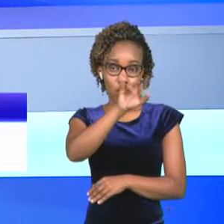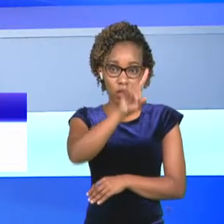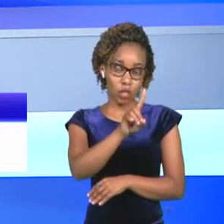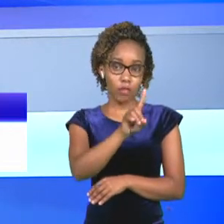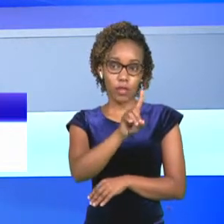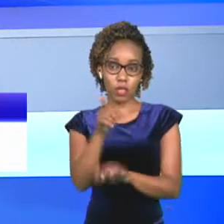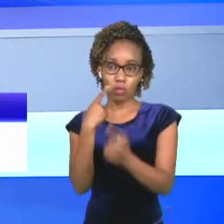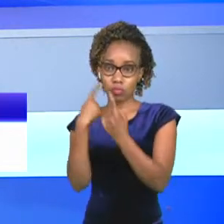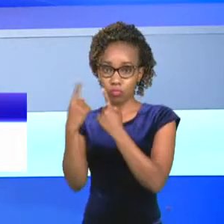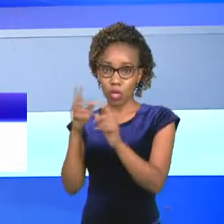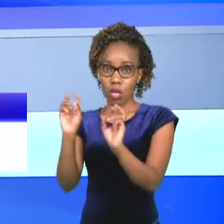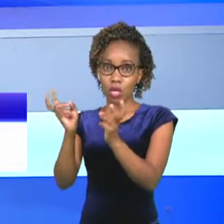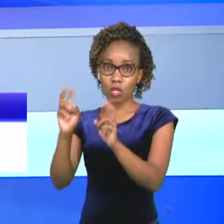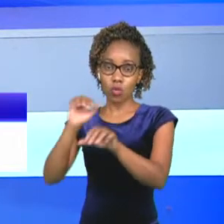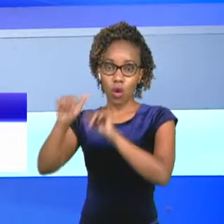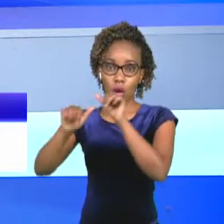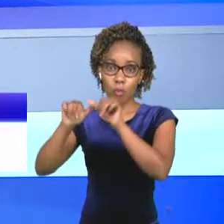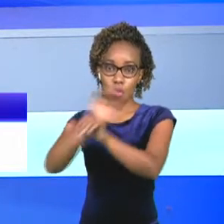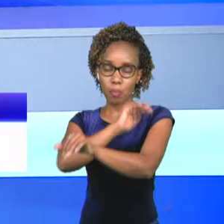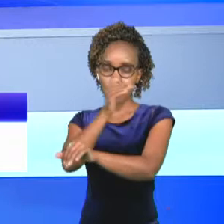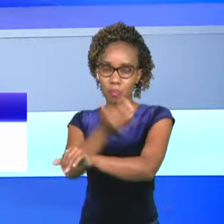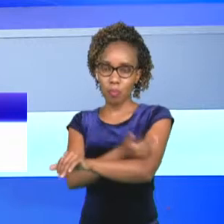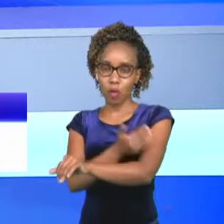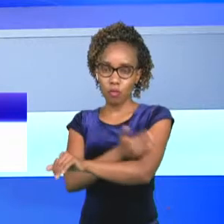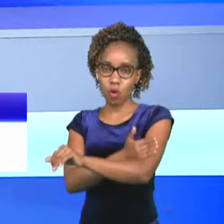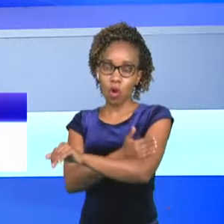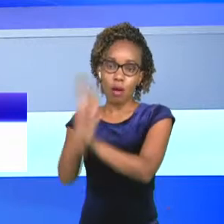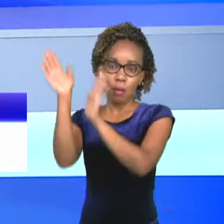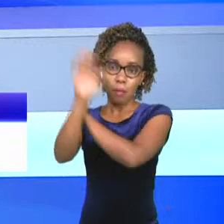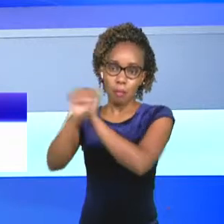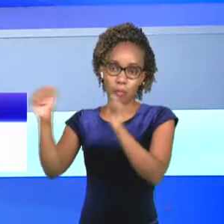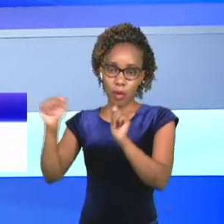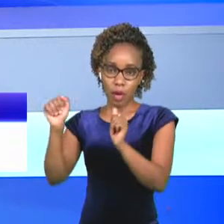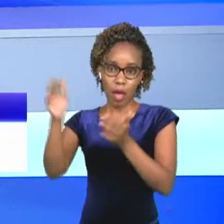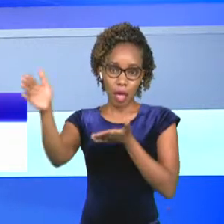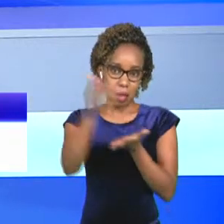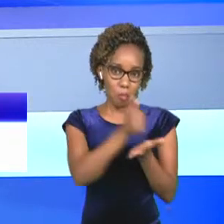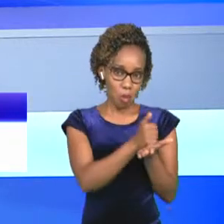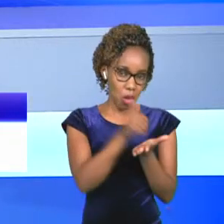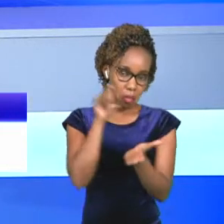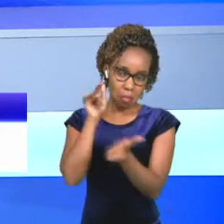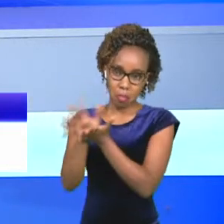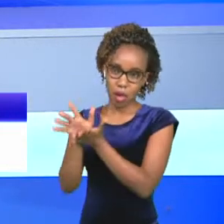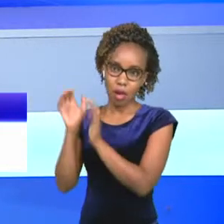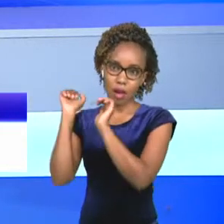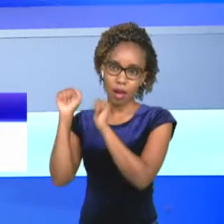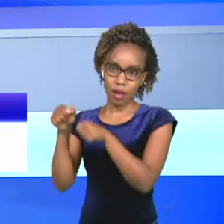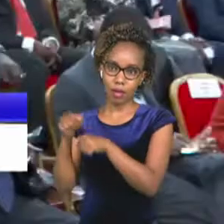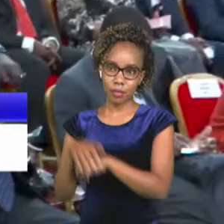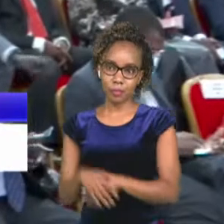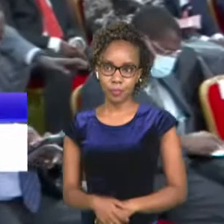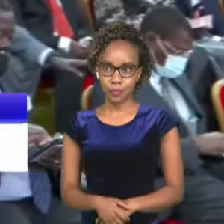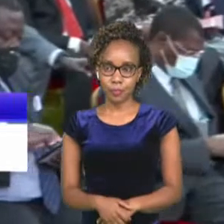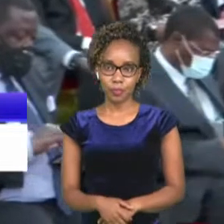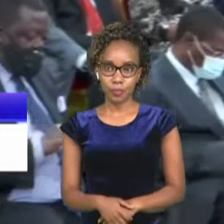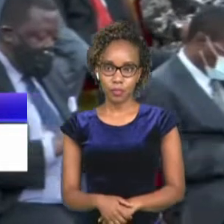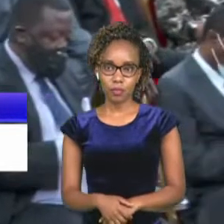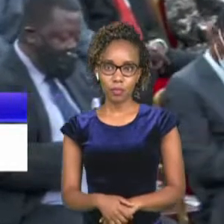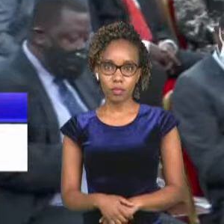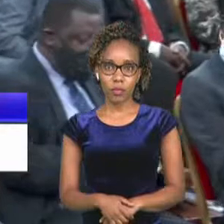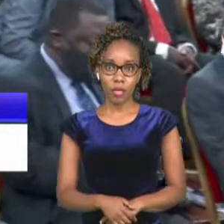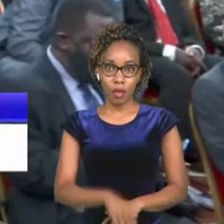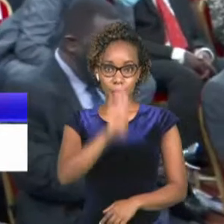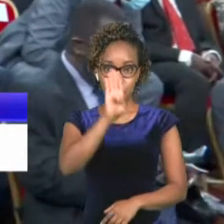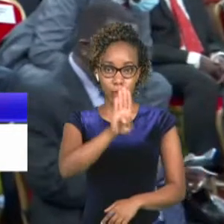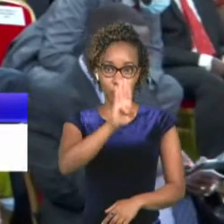other things, the issue of a powerful presidency, one with the power to hire and fire. Take a look. The Building